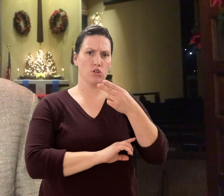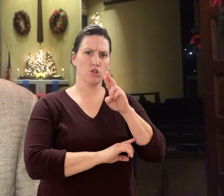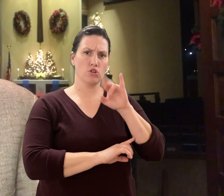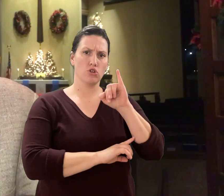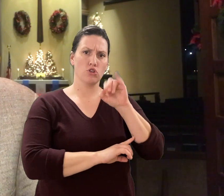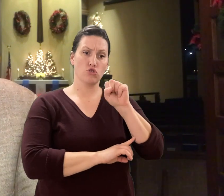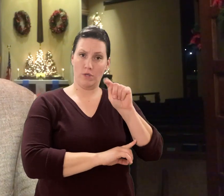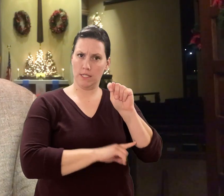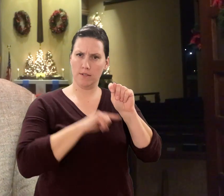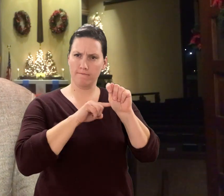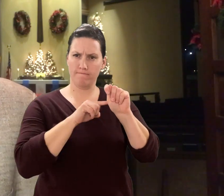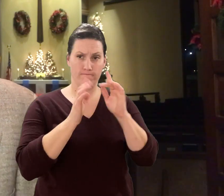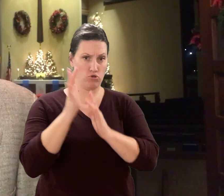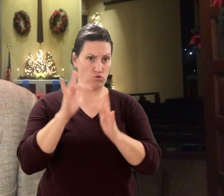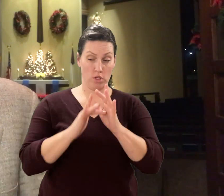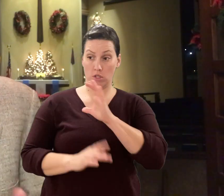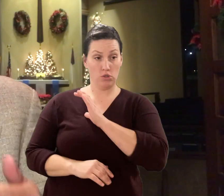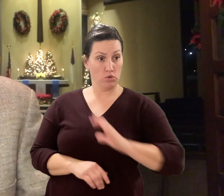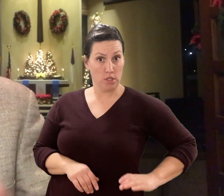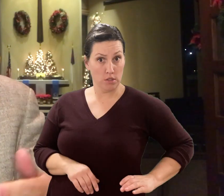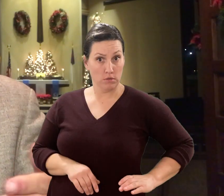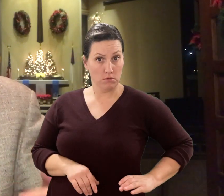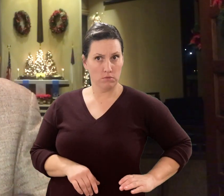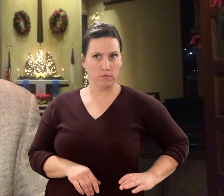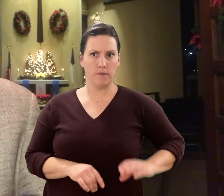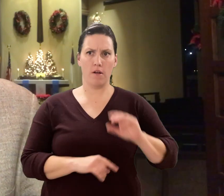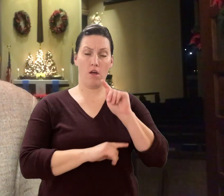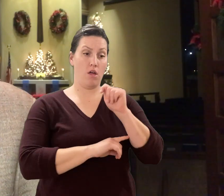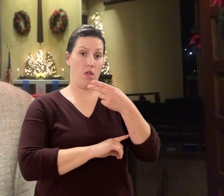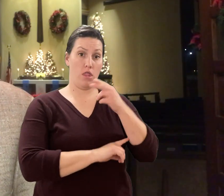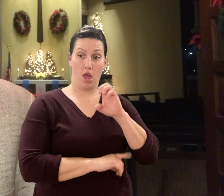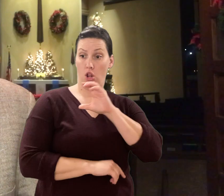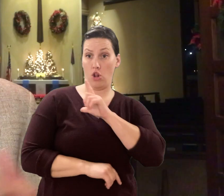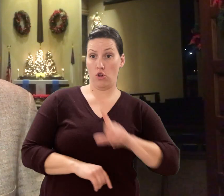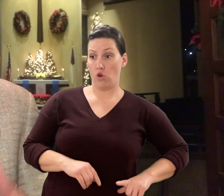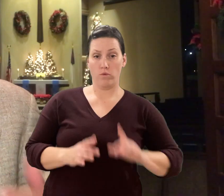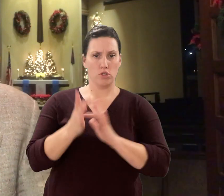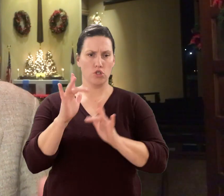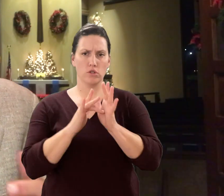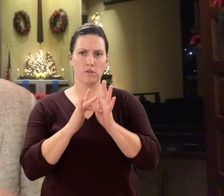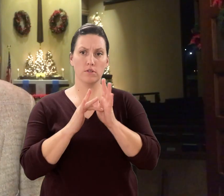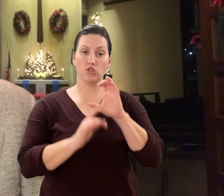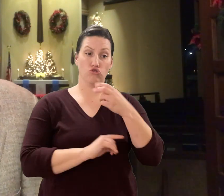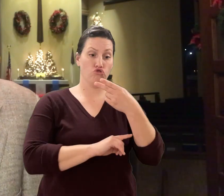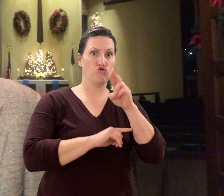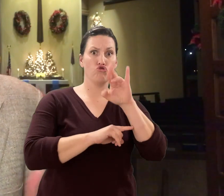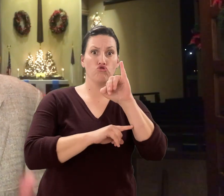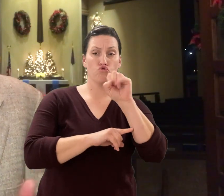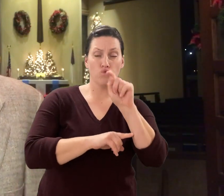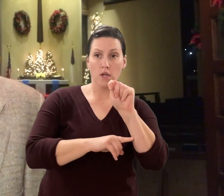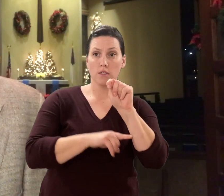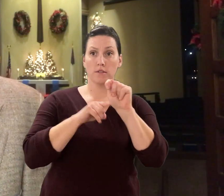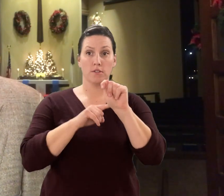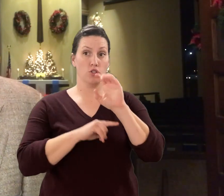say Jesus Christ or the Lord Jesus Christ or Christ Jesus the Lord, what